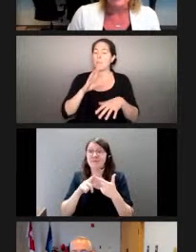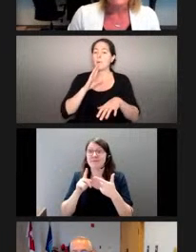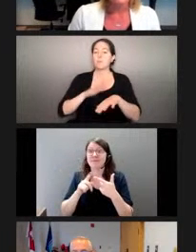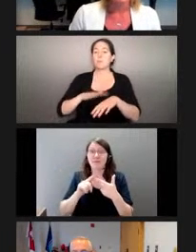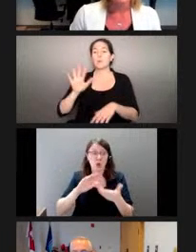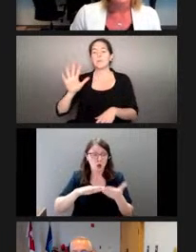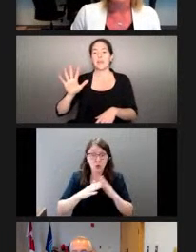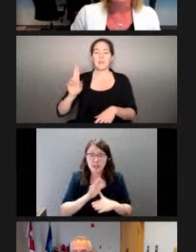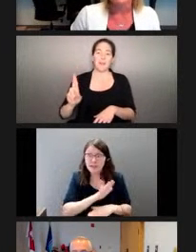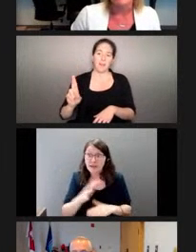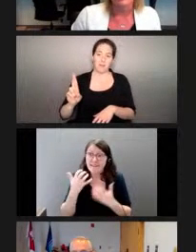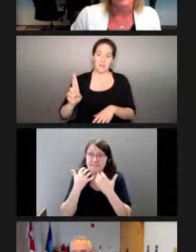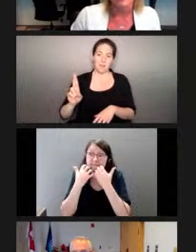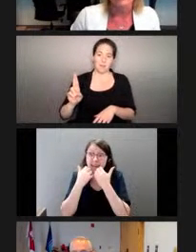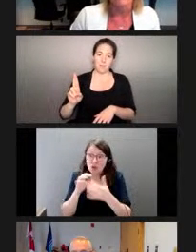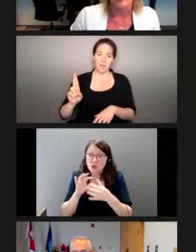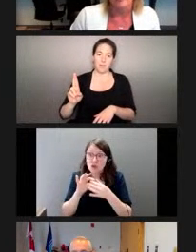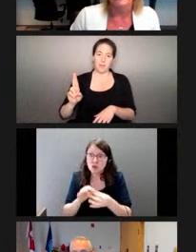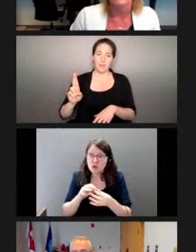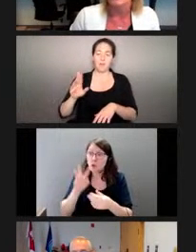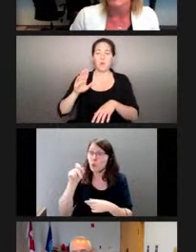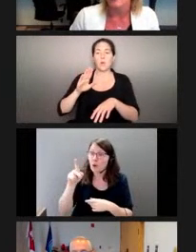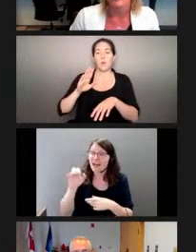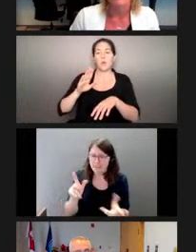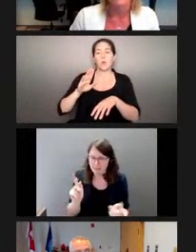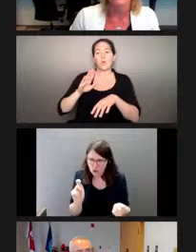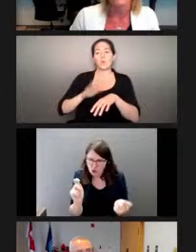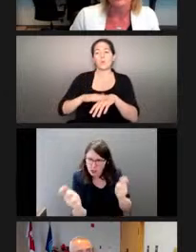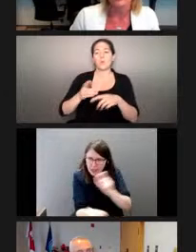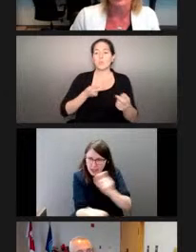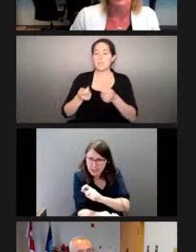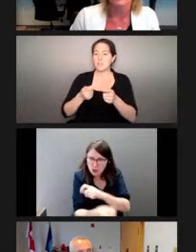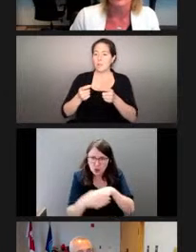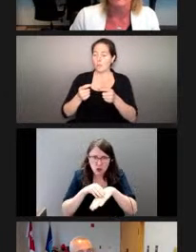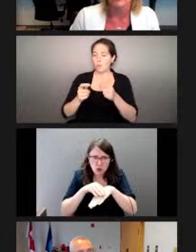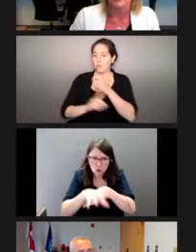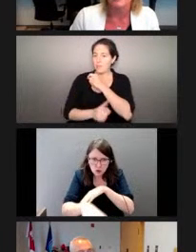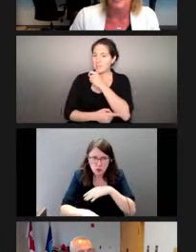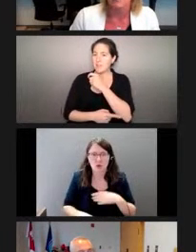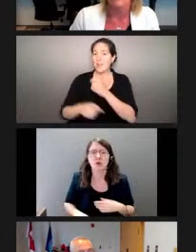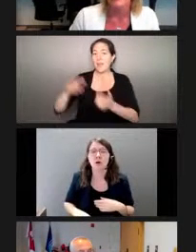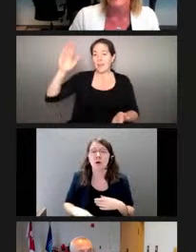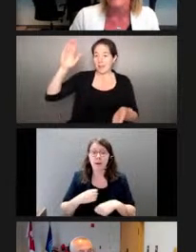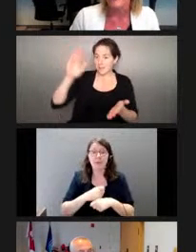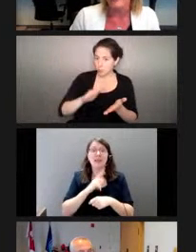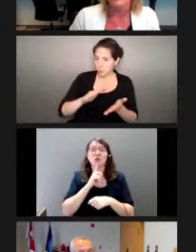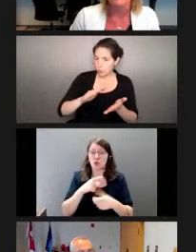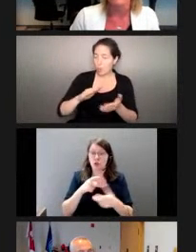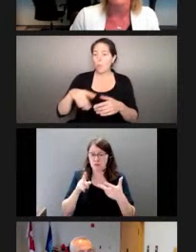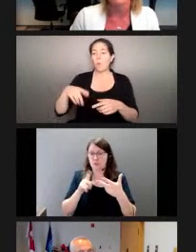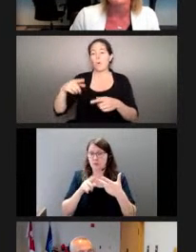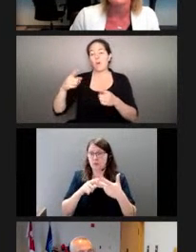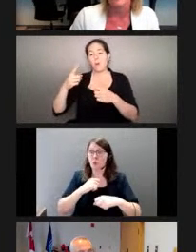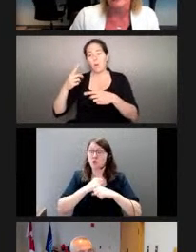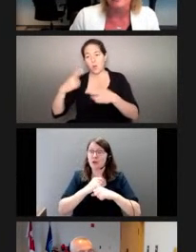to waste, and the protection of environment for future generations to come. And the last one, leading by example.